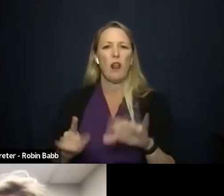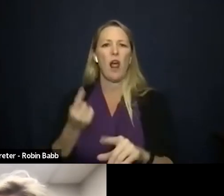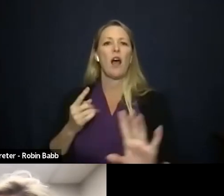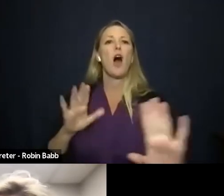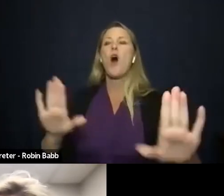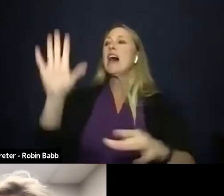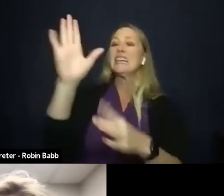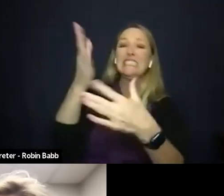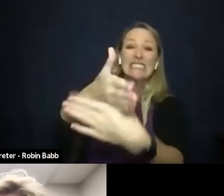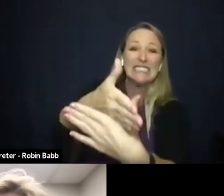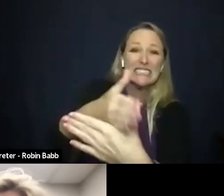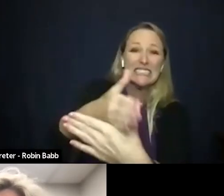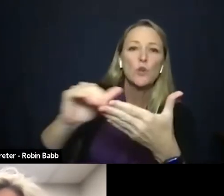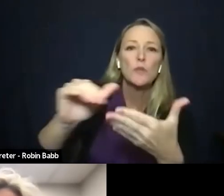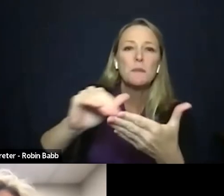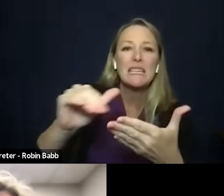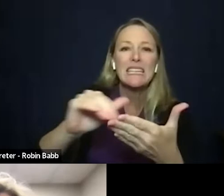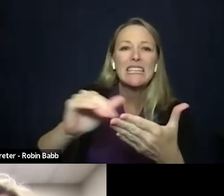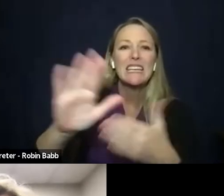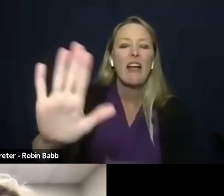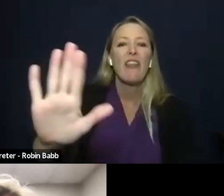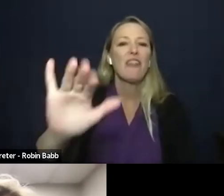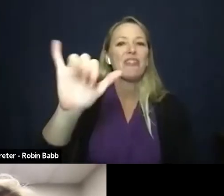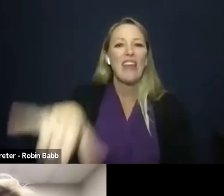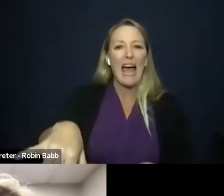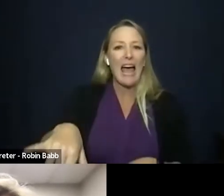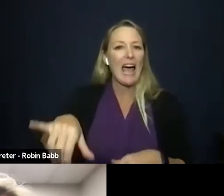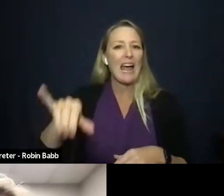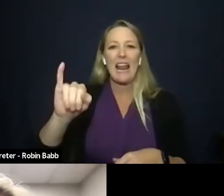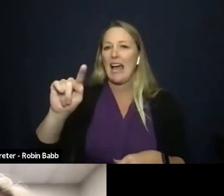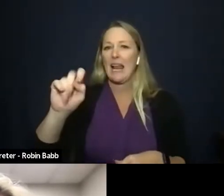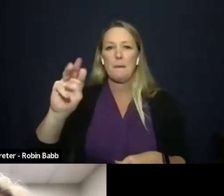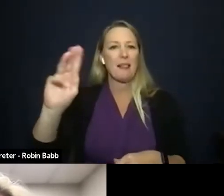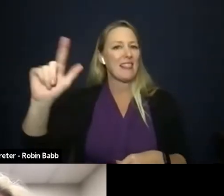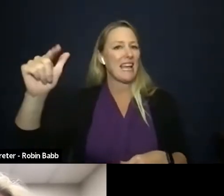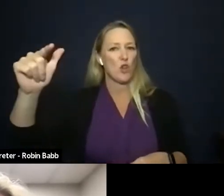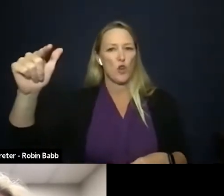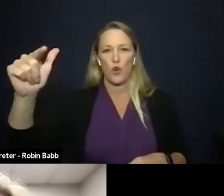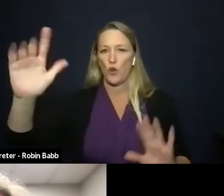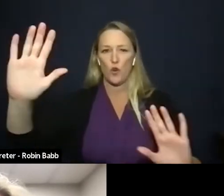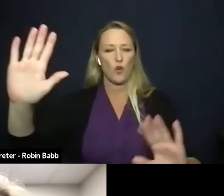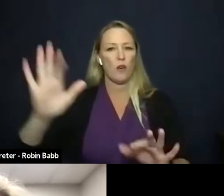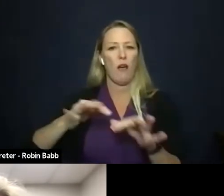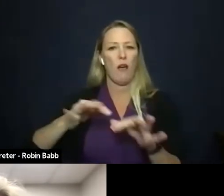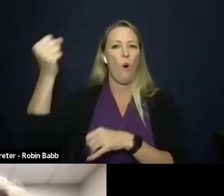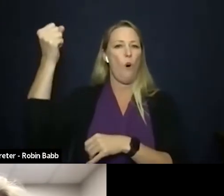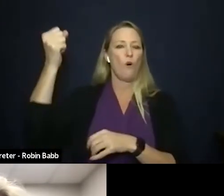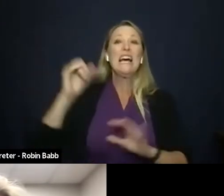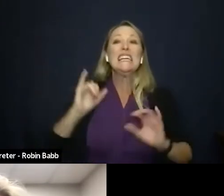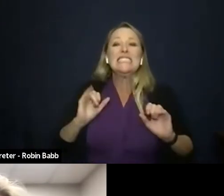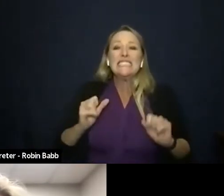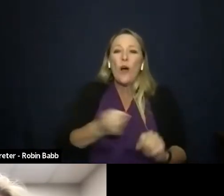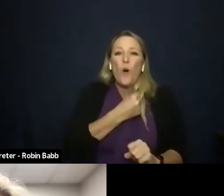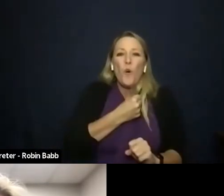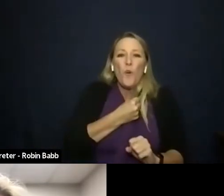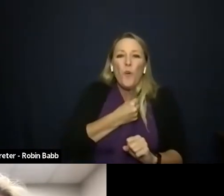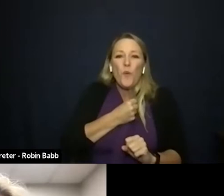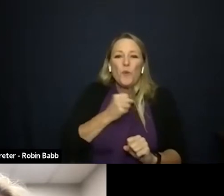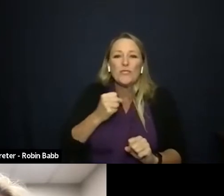me yes right that that item comes later in the agenda you know give a comment on